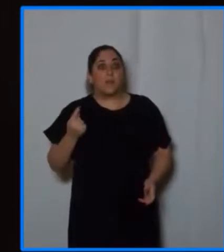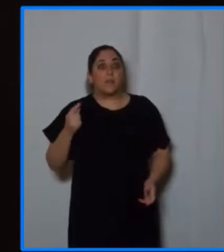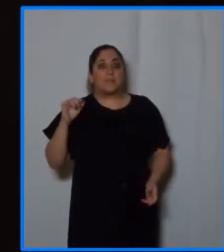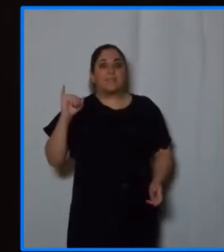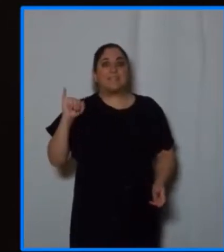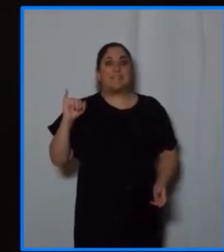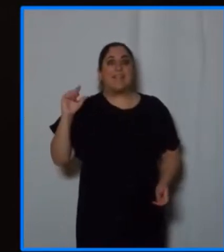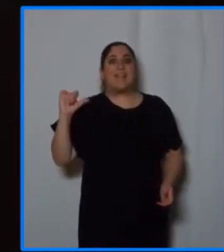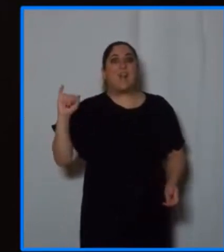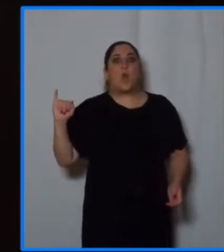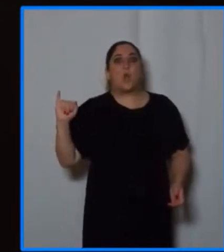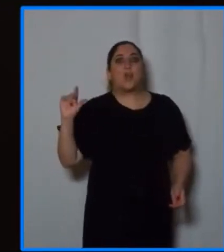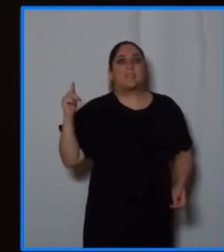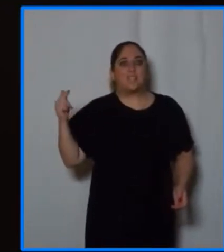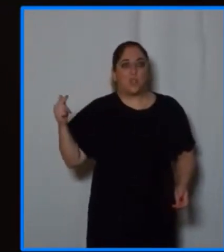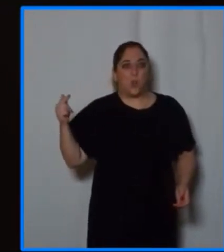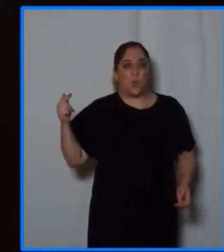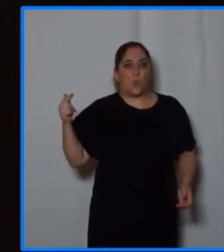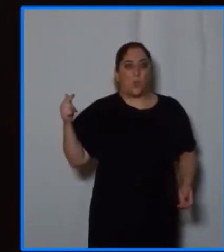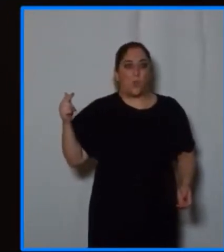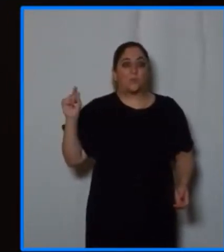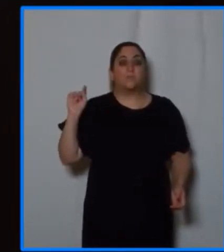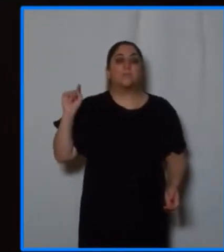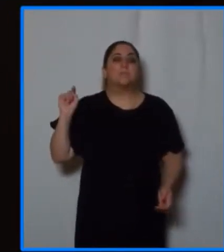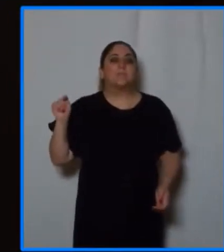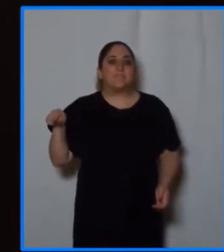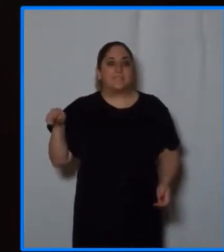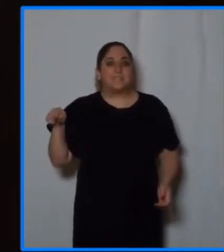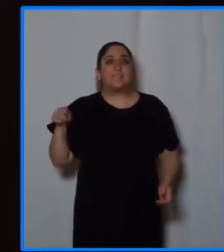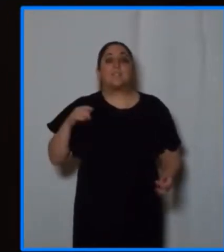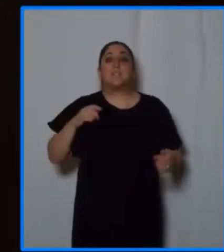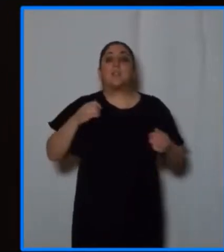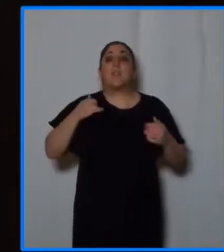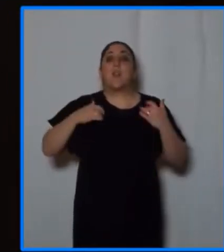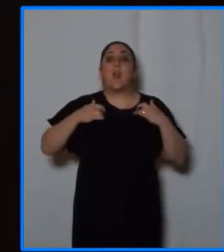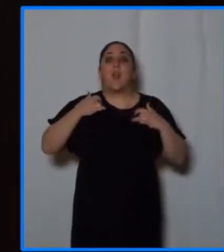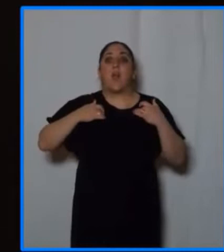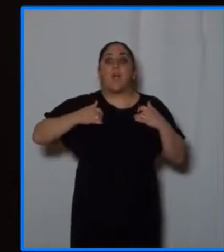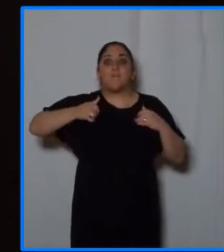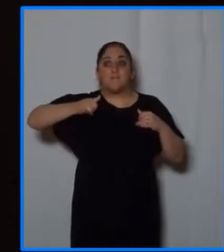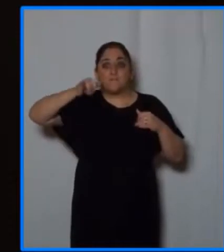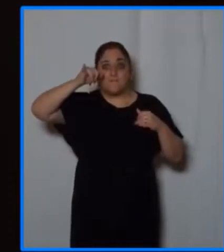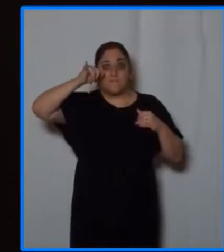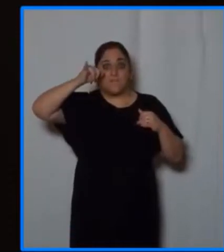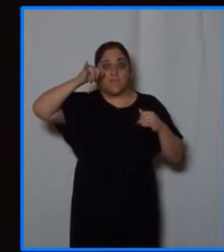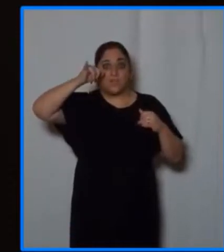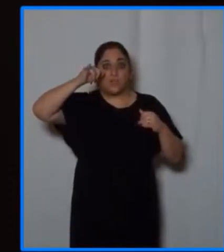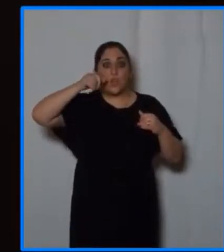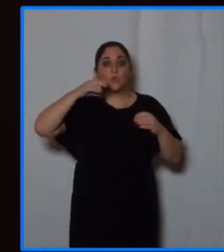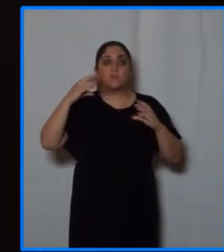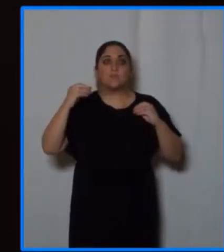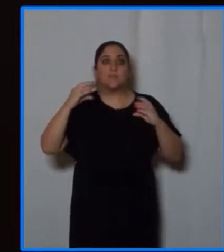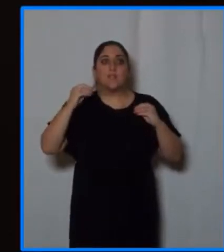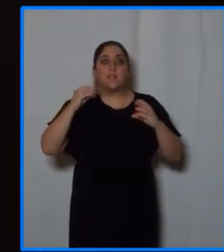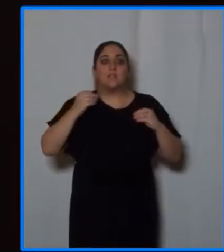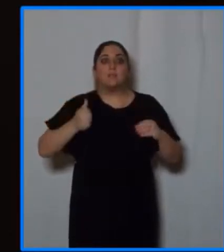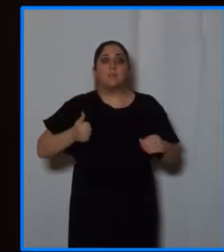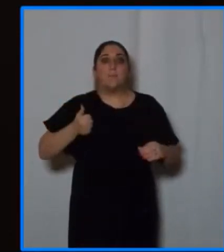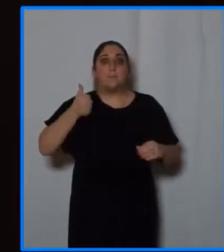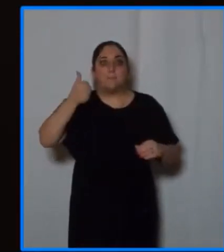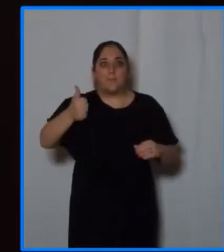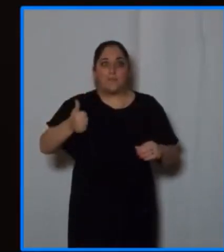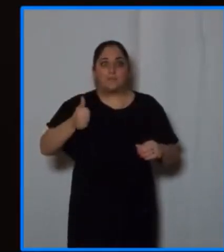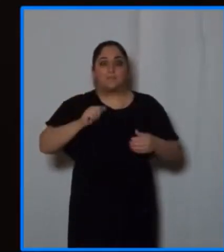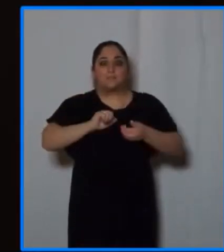Inka Taagehøj, who, through a live video call, will be talking about best practices as far as